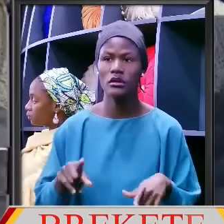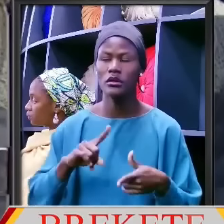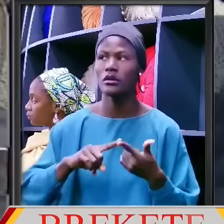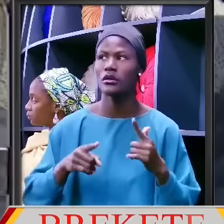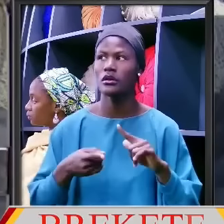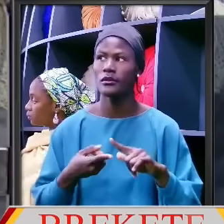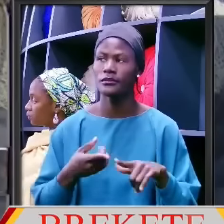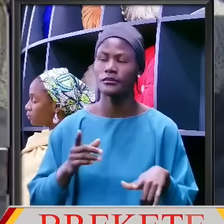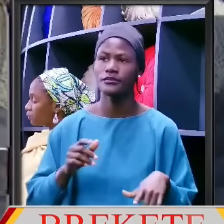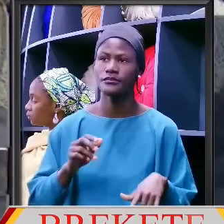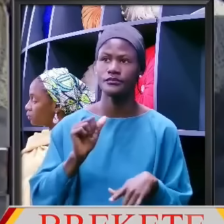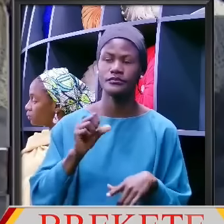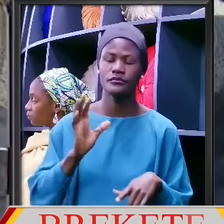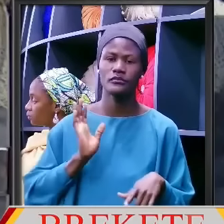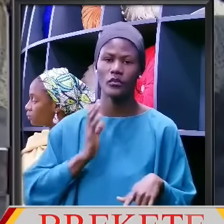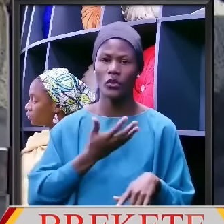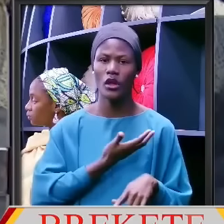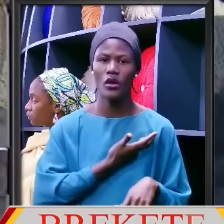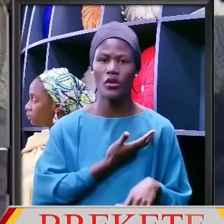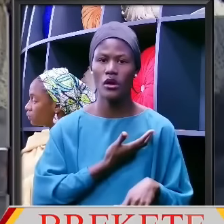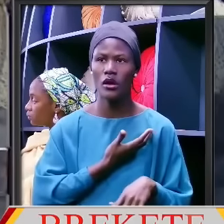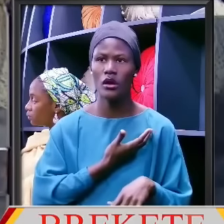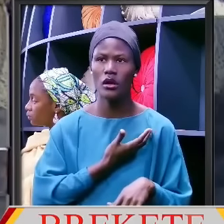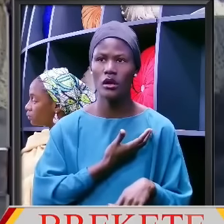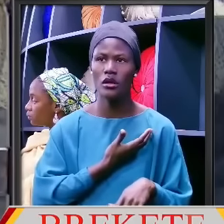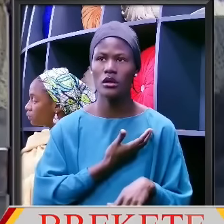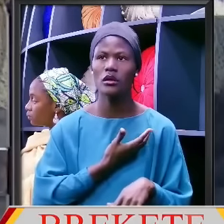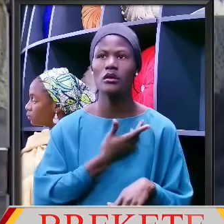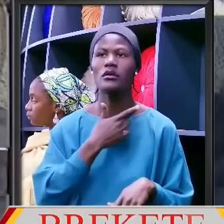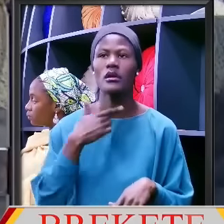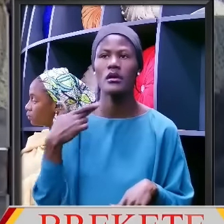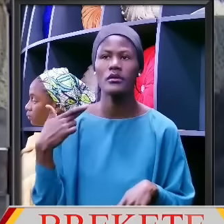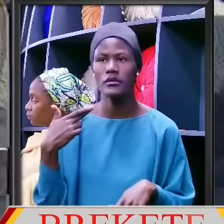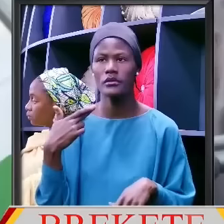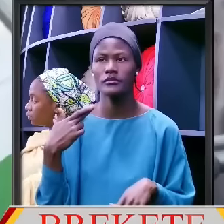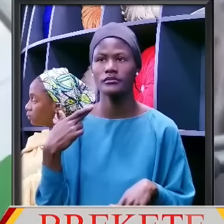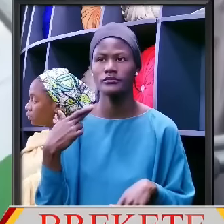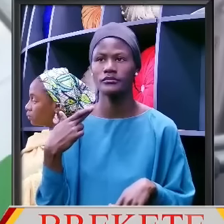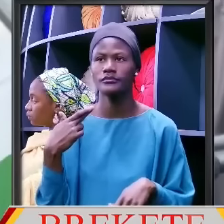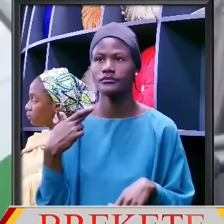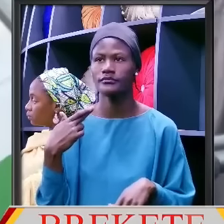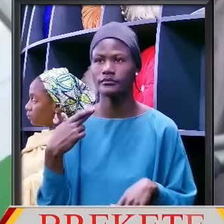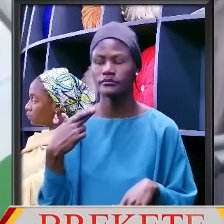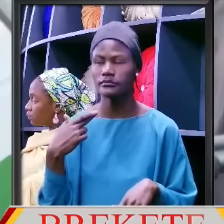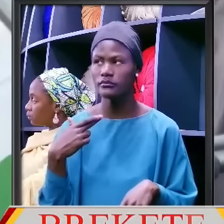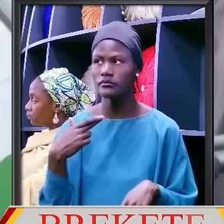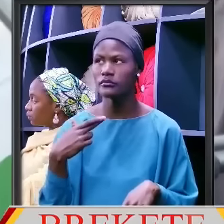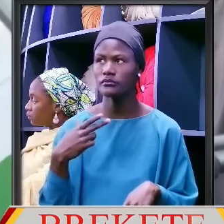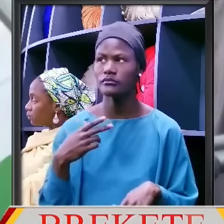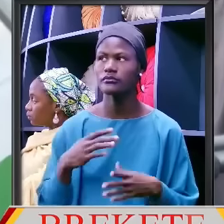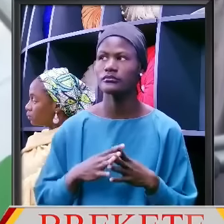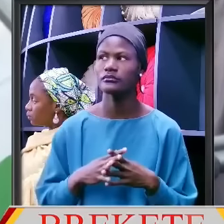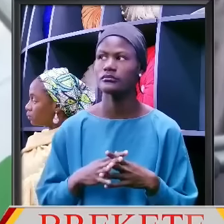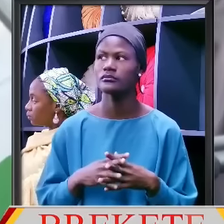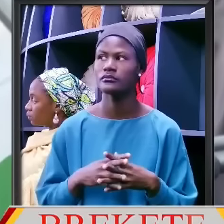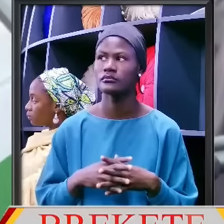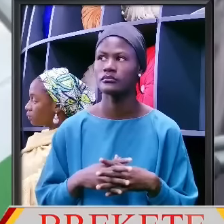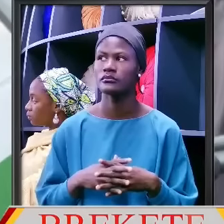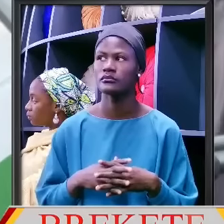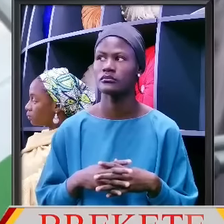our Catholic Reverend Father. So who nine day in charge of the Catholic